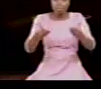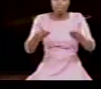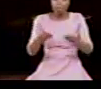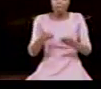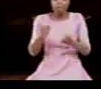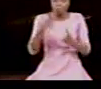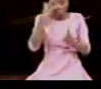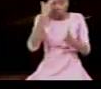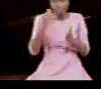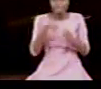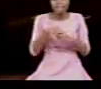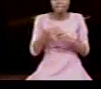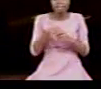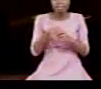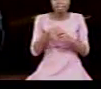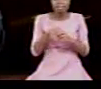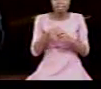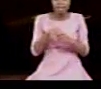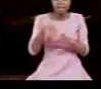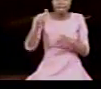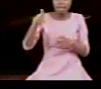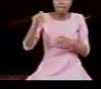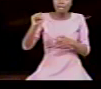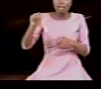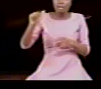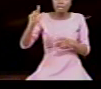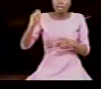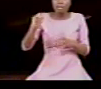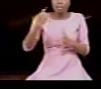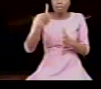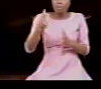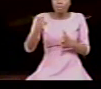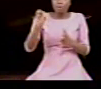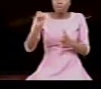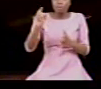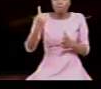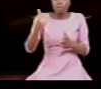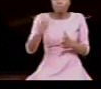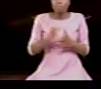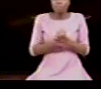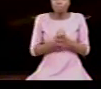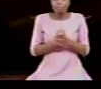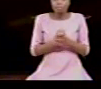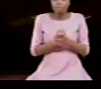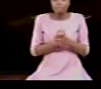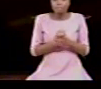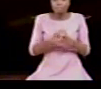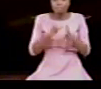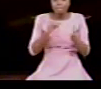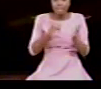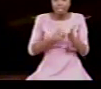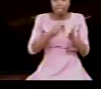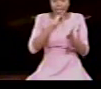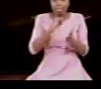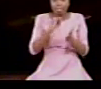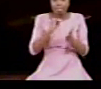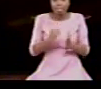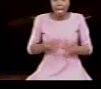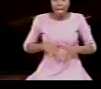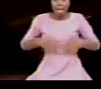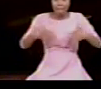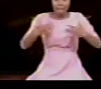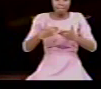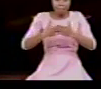Sowing or giving. Look at it. In Psalm 101, naturally, it is life before